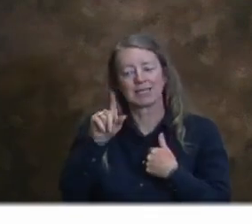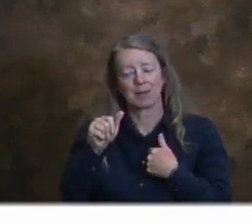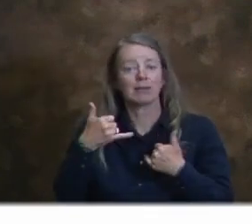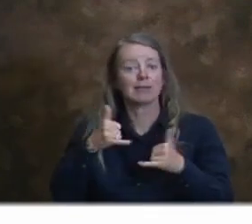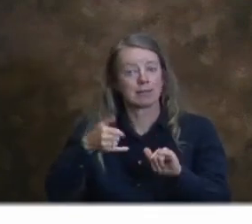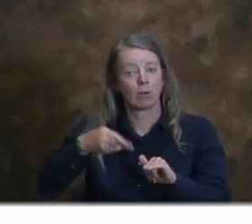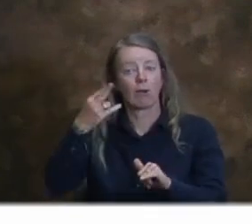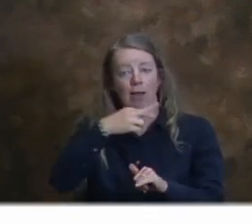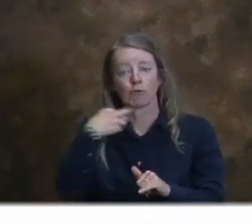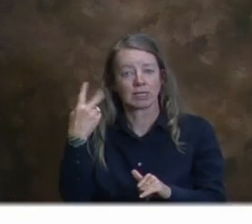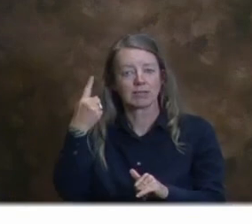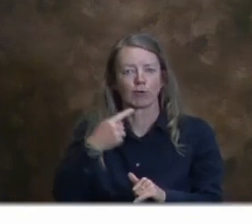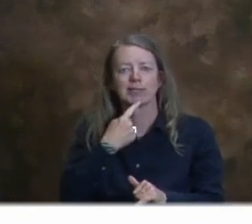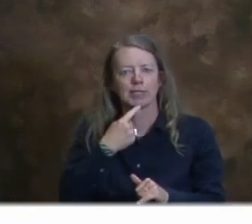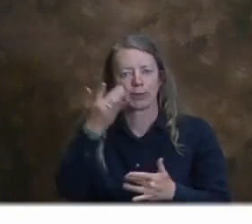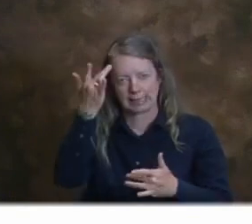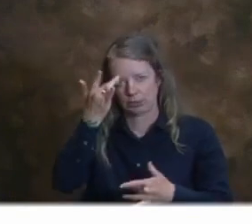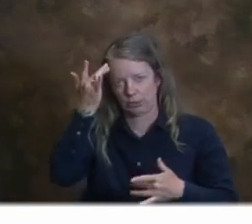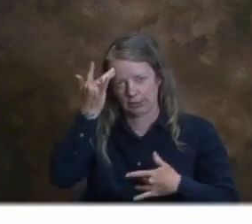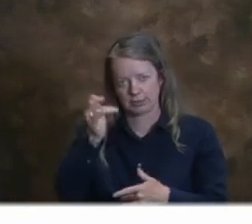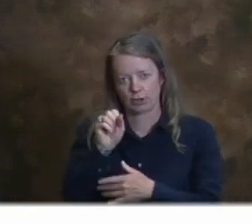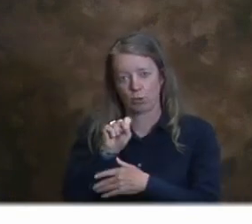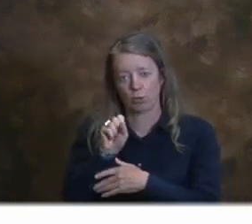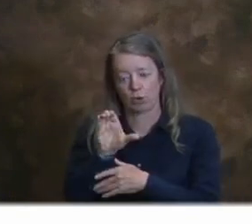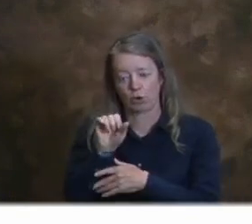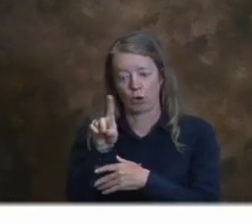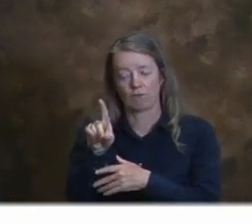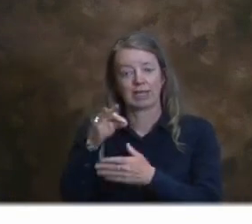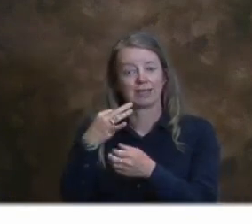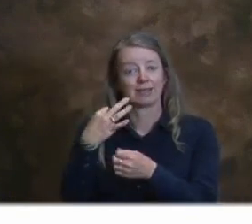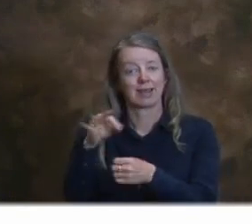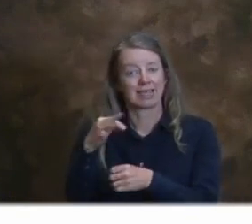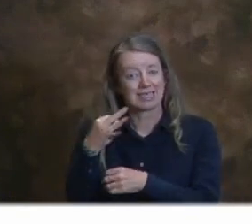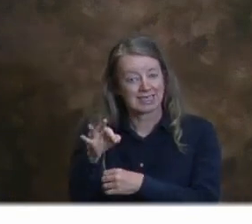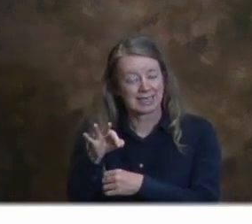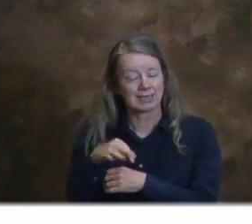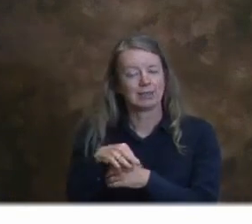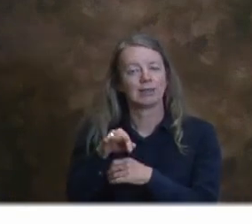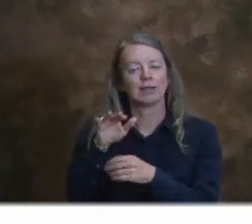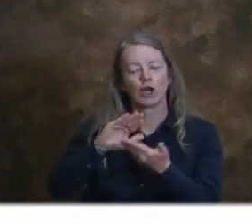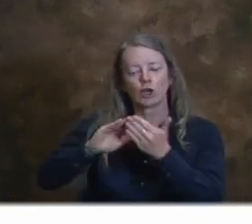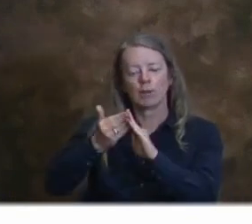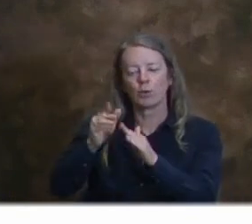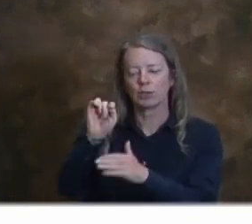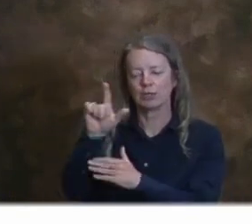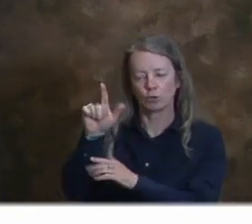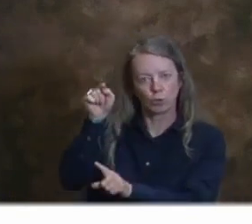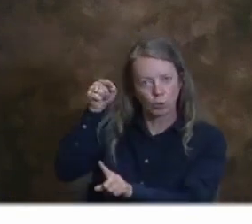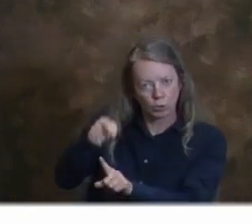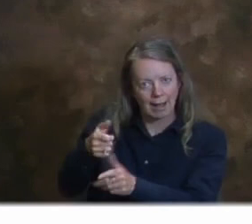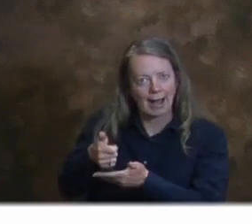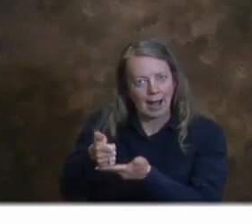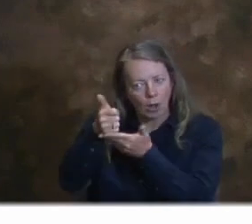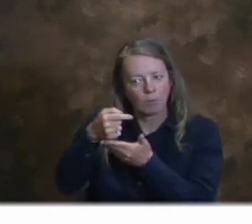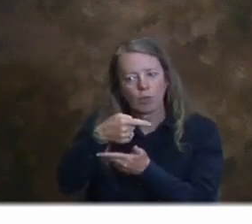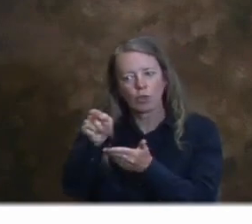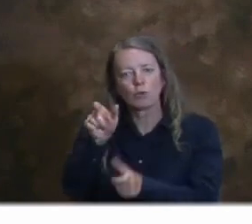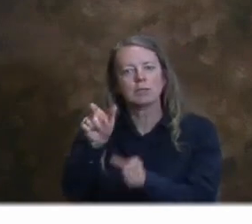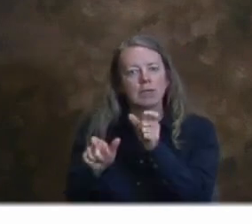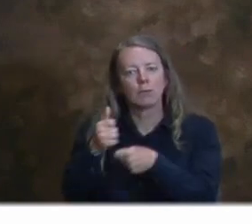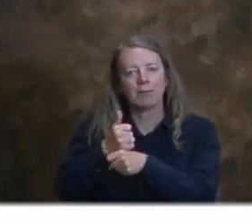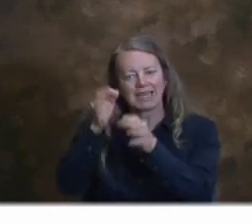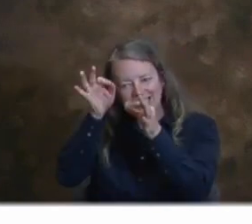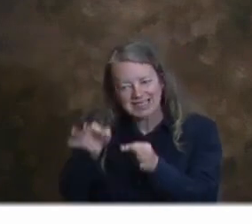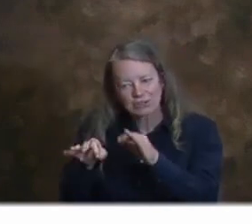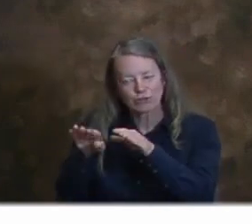the COVID-19 community level tool can help communities and individuals make decisions based on those risks. In